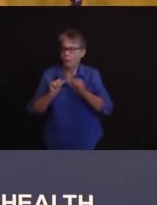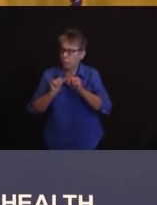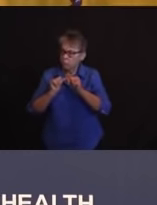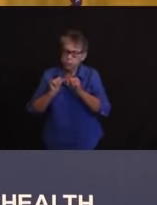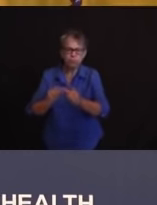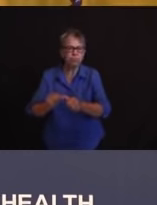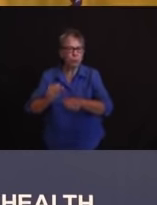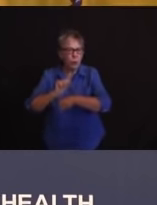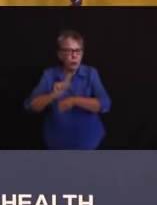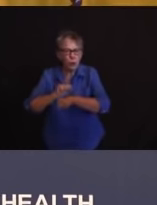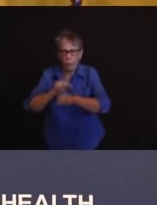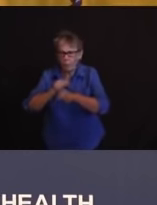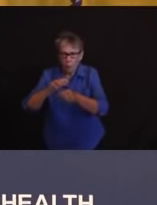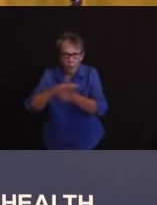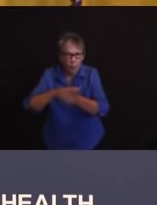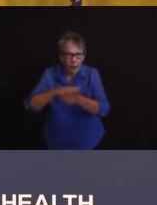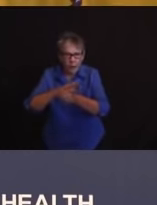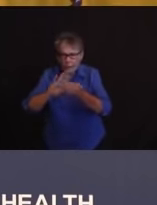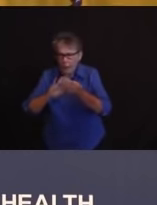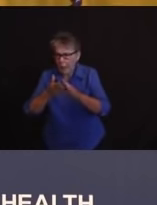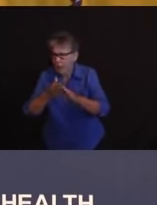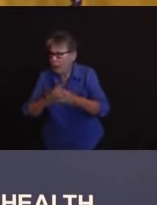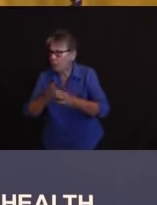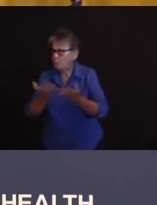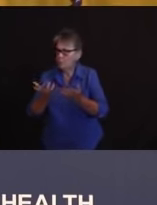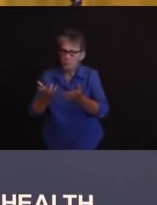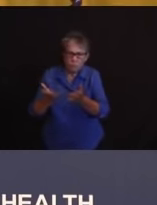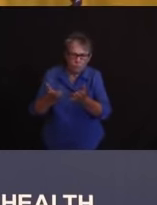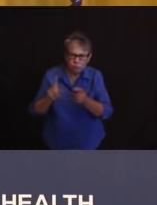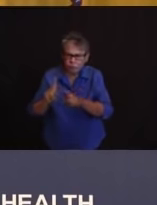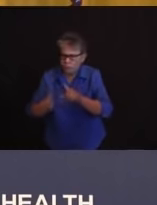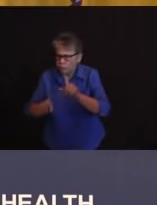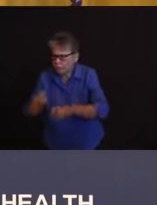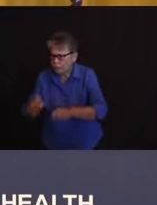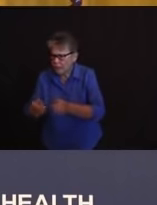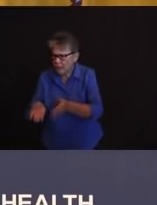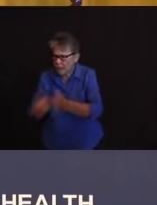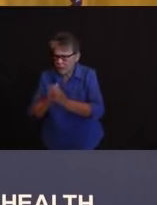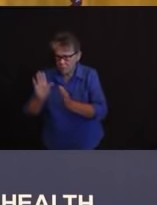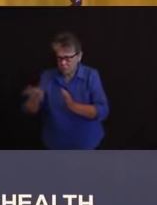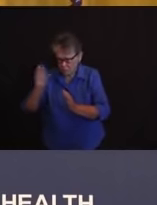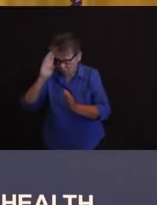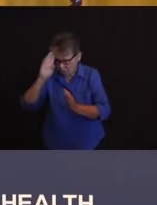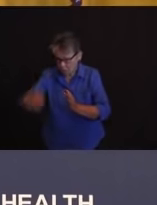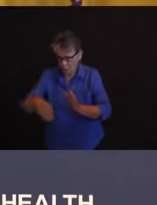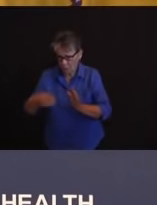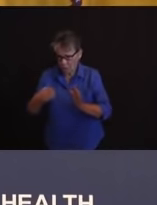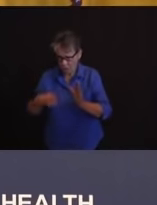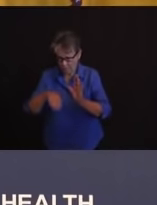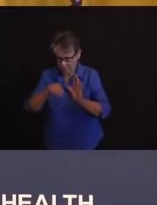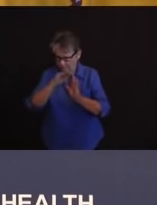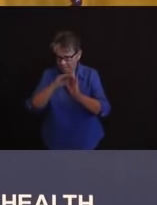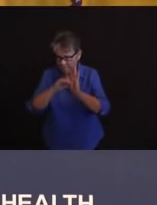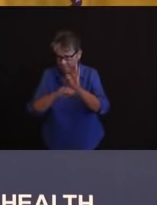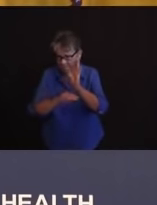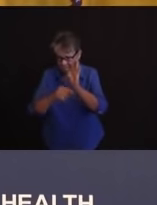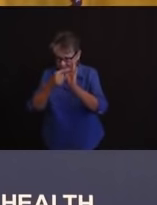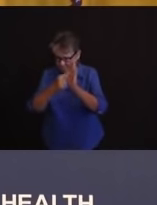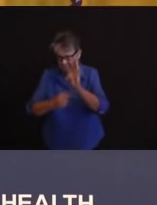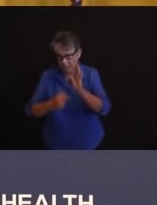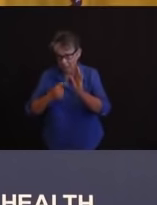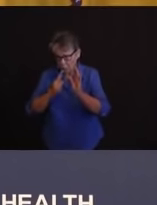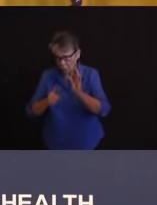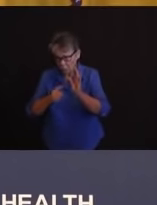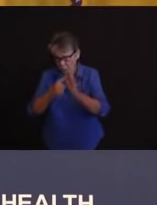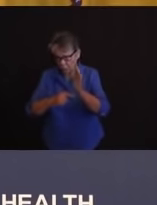communities and asking them to execute on the broad parameters. And so far, it's been good. I've not seen the New